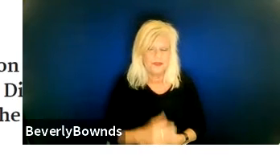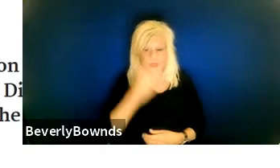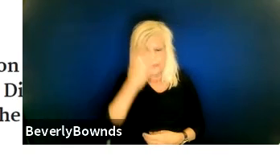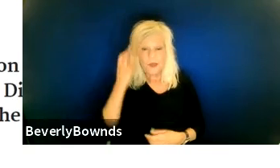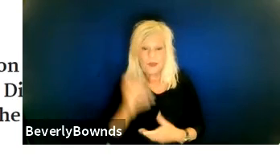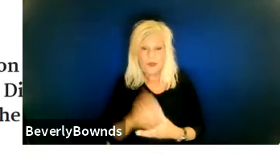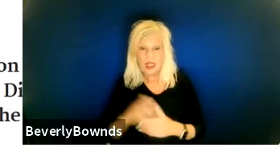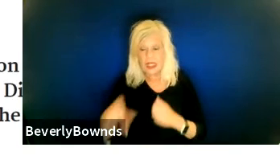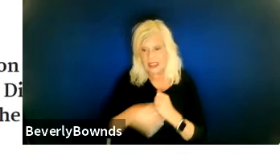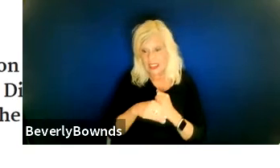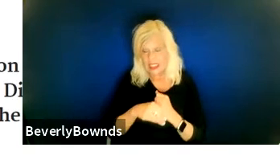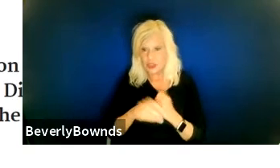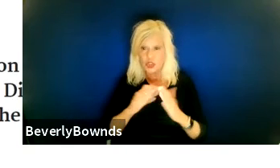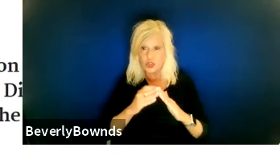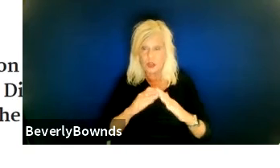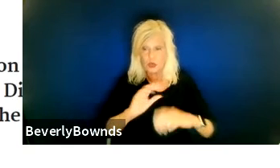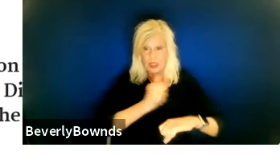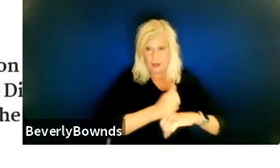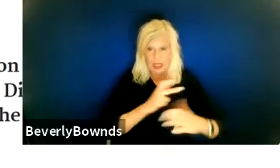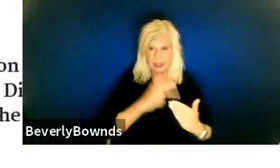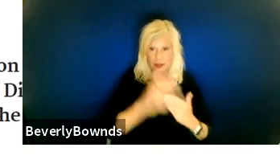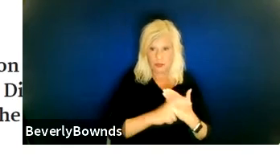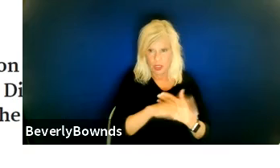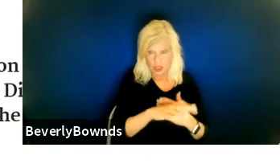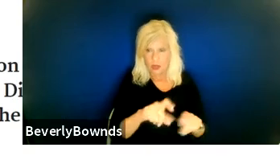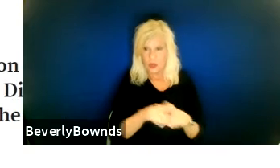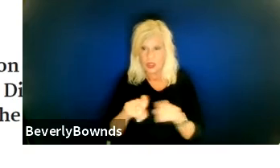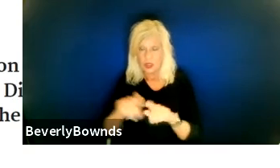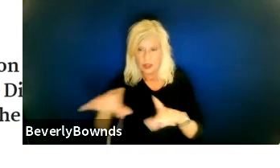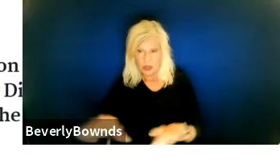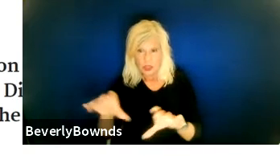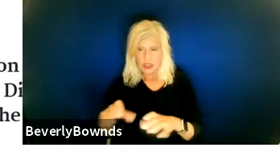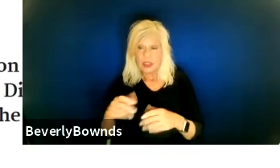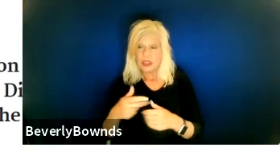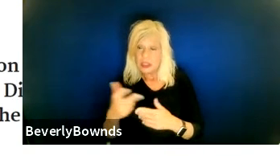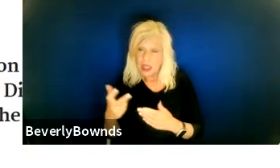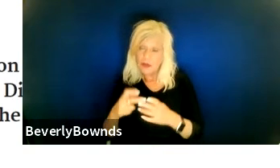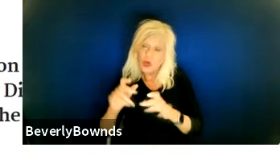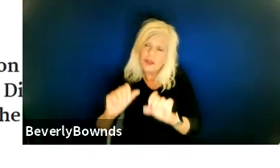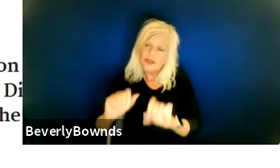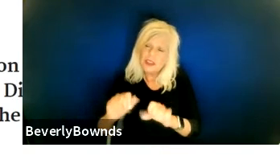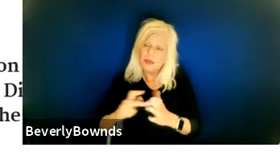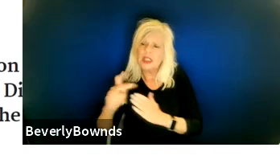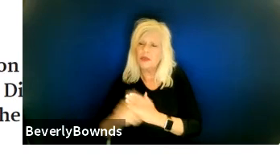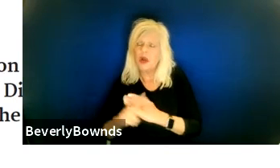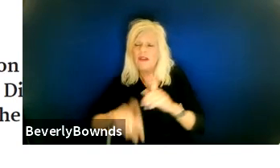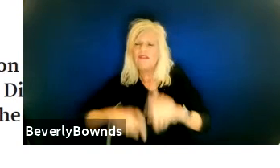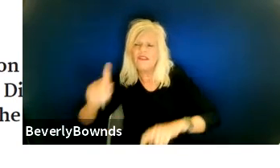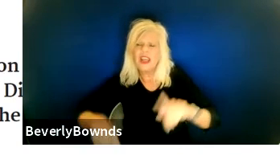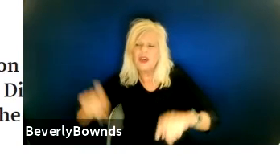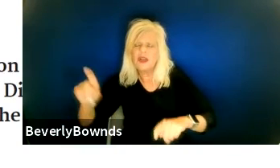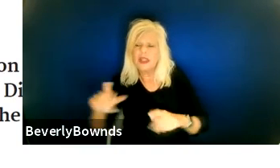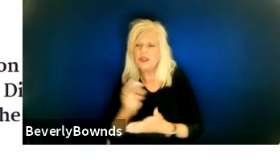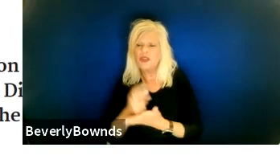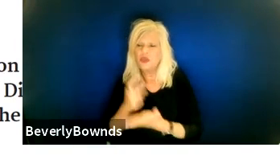Now, in addition to the community-based projects, we've also conducted several feasibility projects within various rehabilitation sectors within